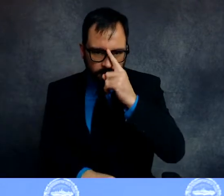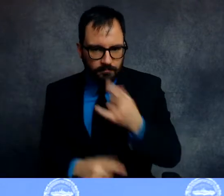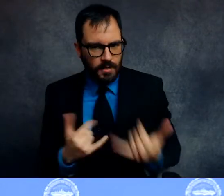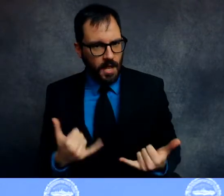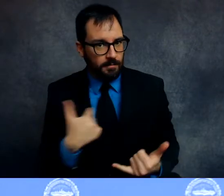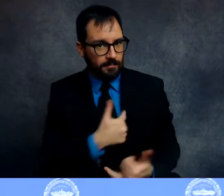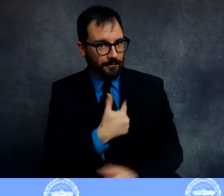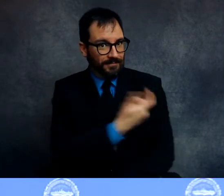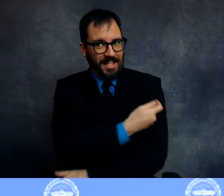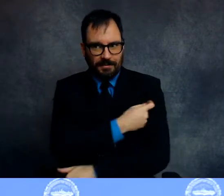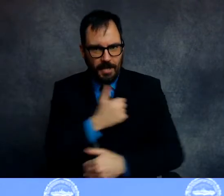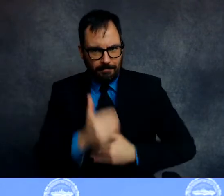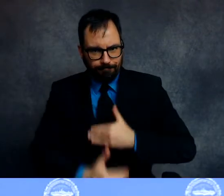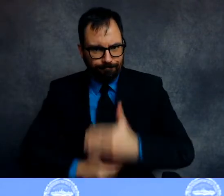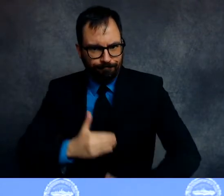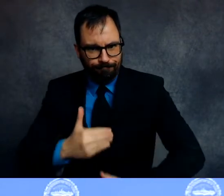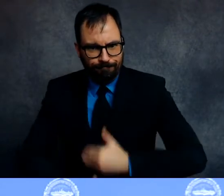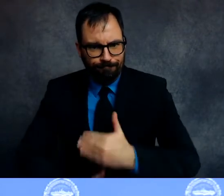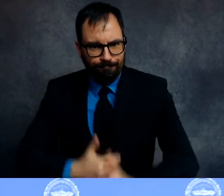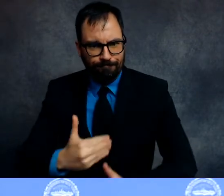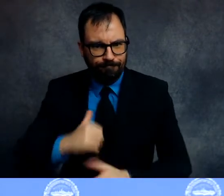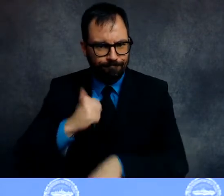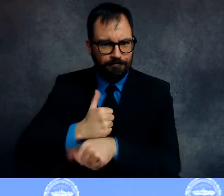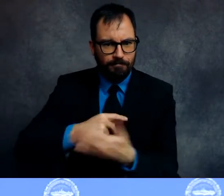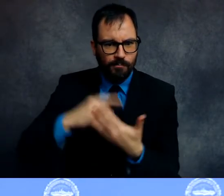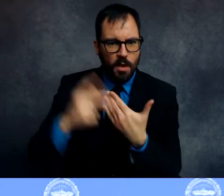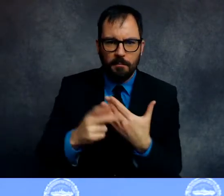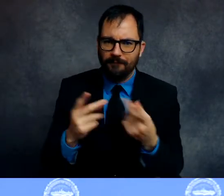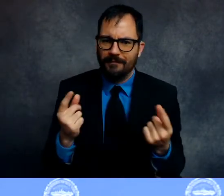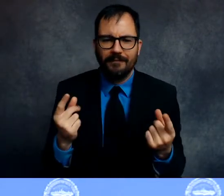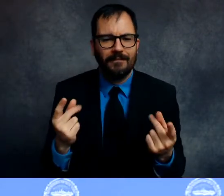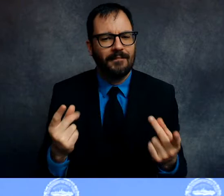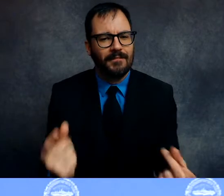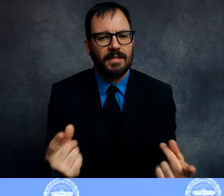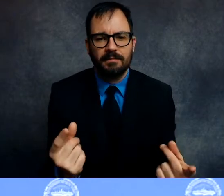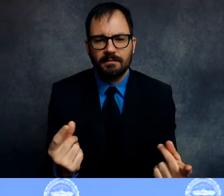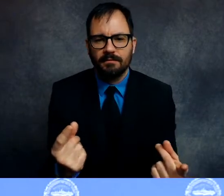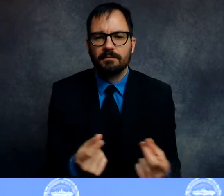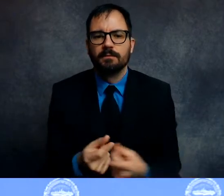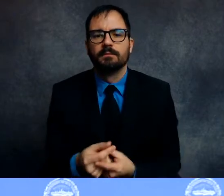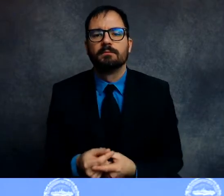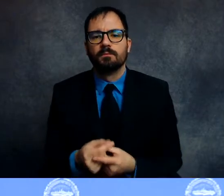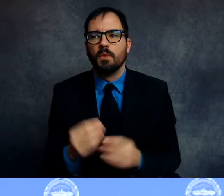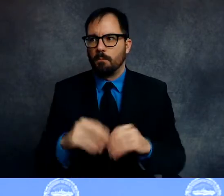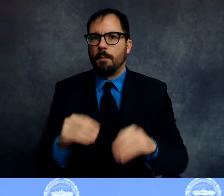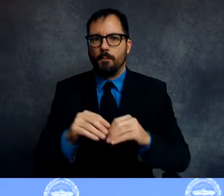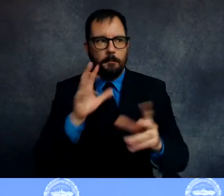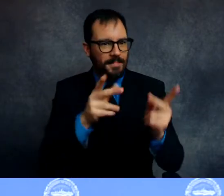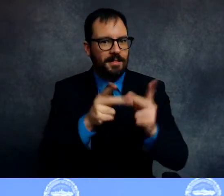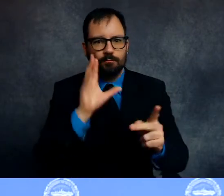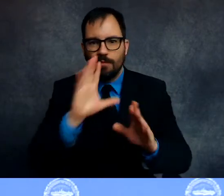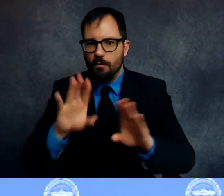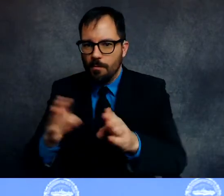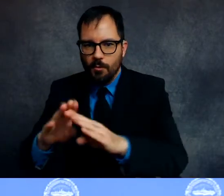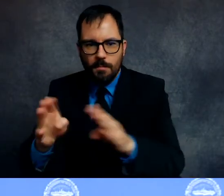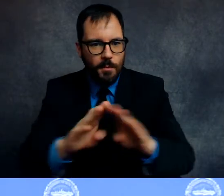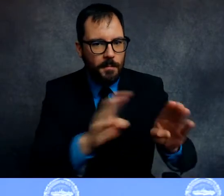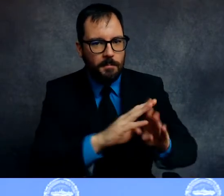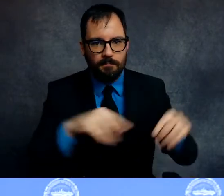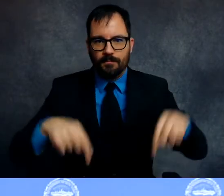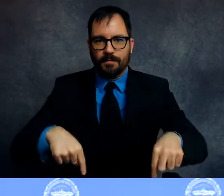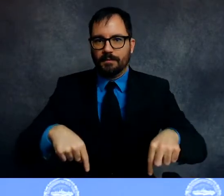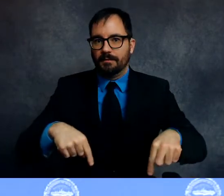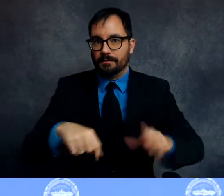more clinics will be offered at additional developments next week. So we're going to continue to move our vaccine program as quickly